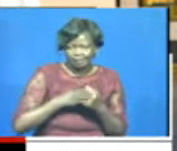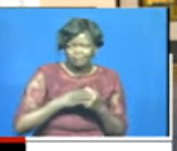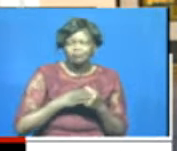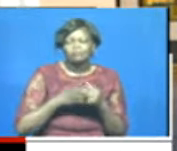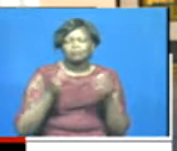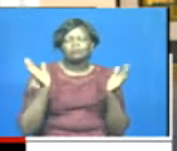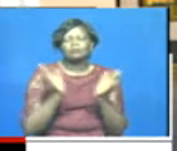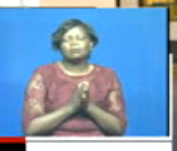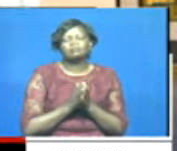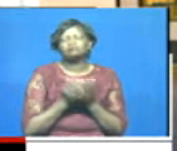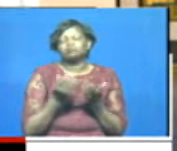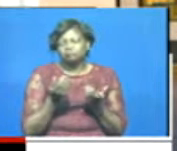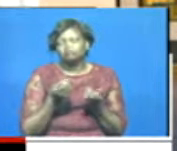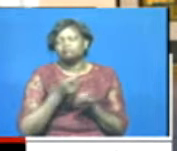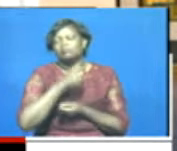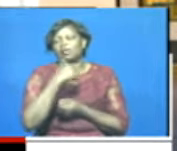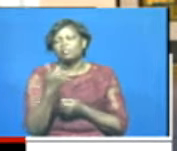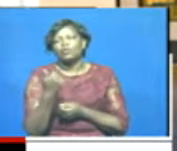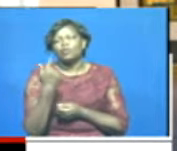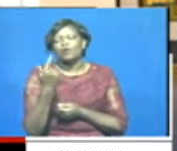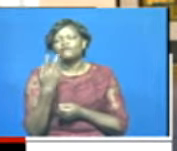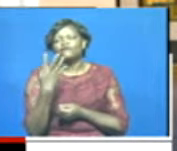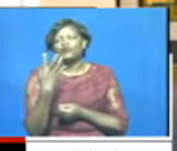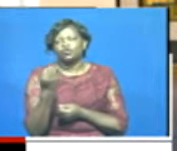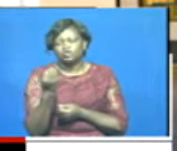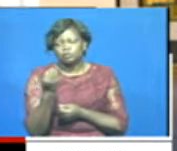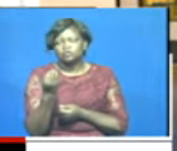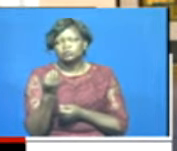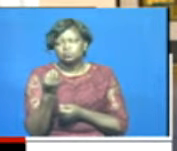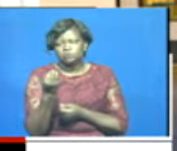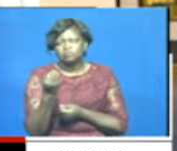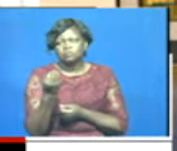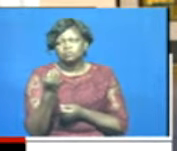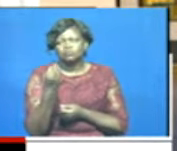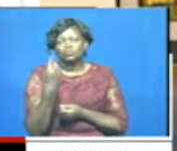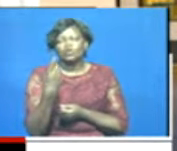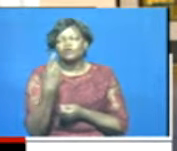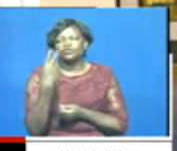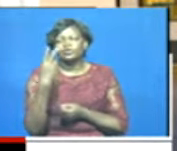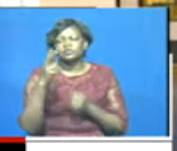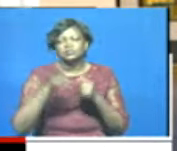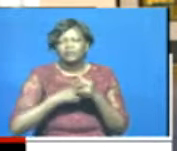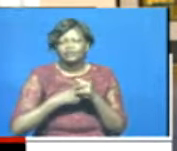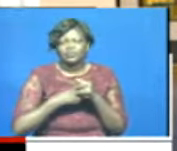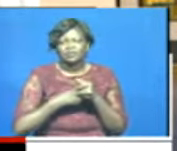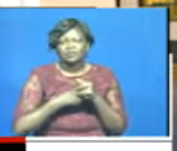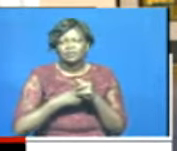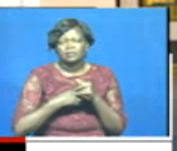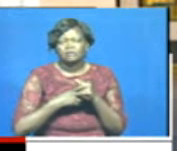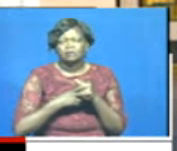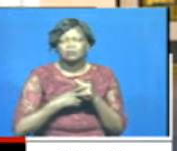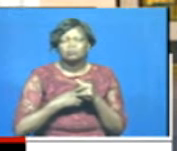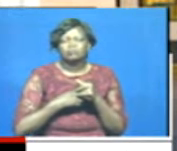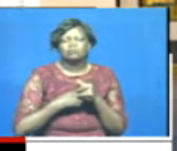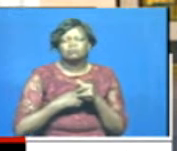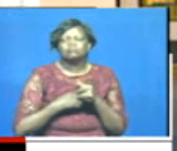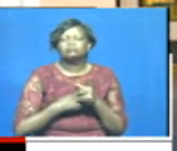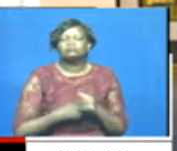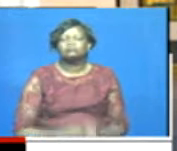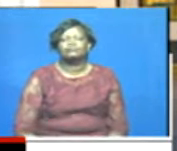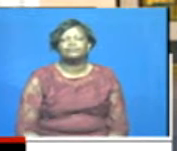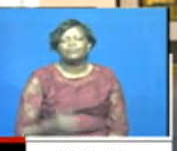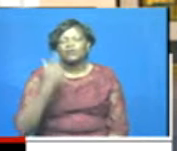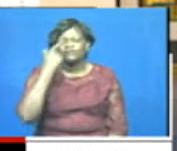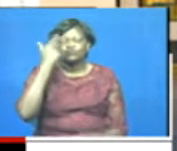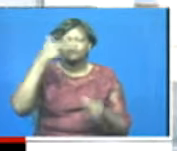cents and 140 shillings and 127 shillings and 94 cents respectively.